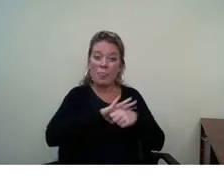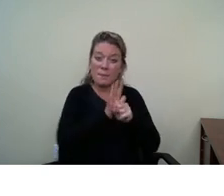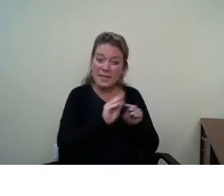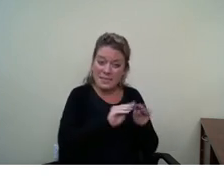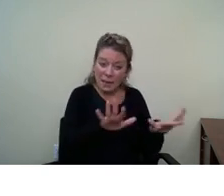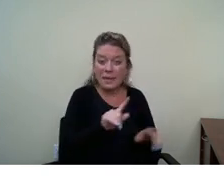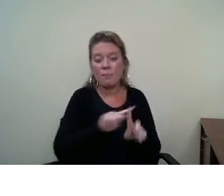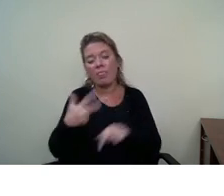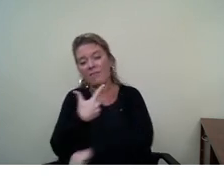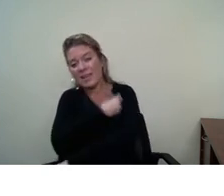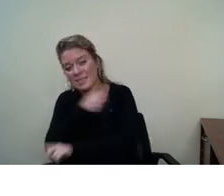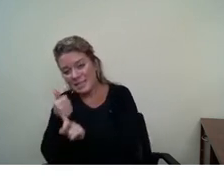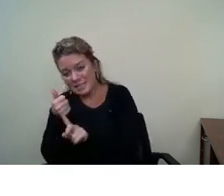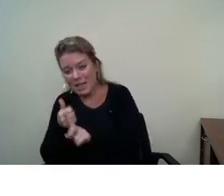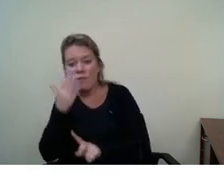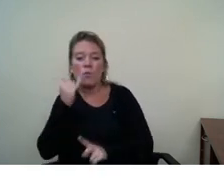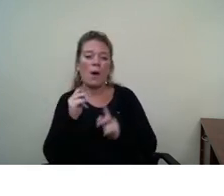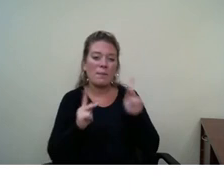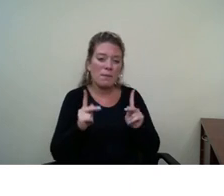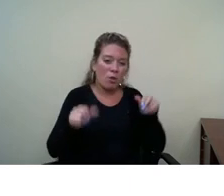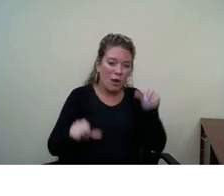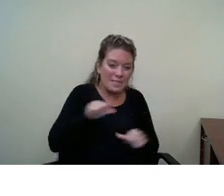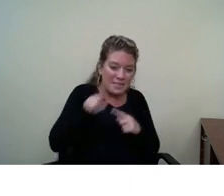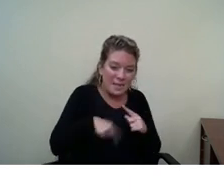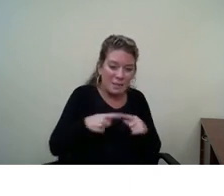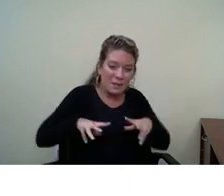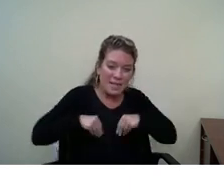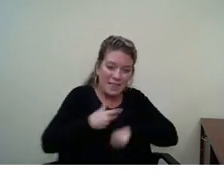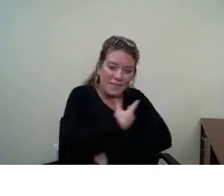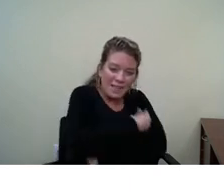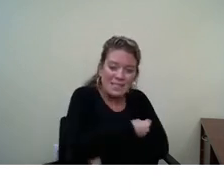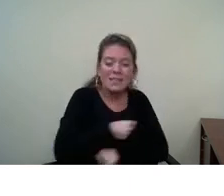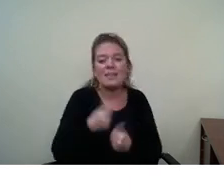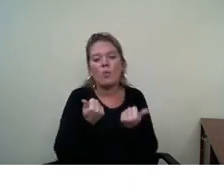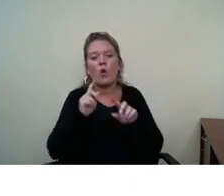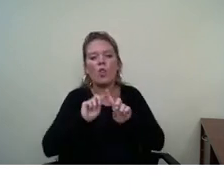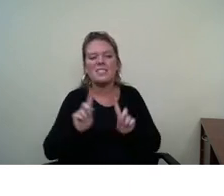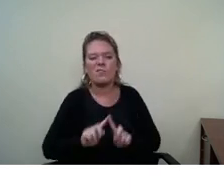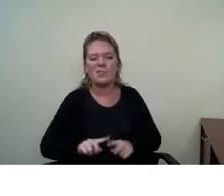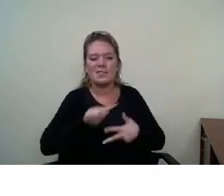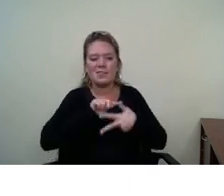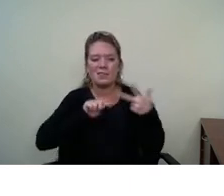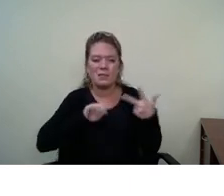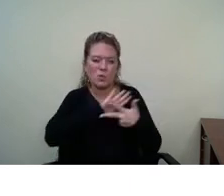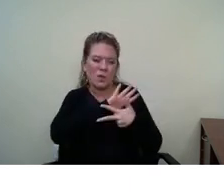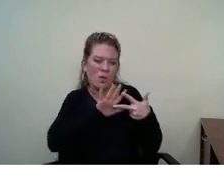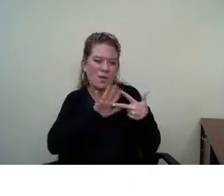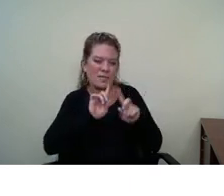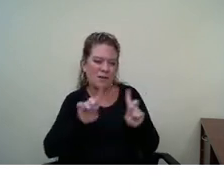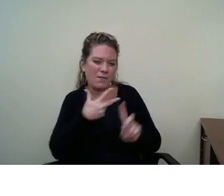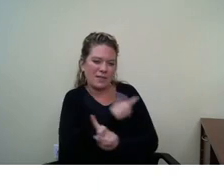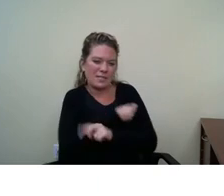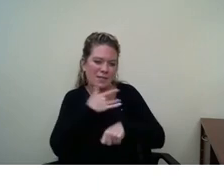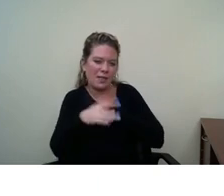the vaccines, why people are hesitant about taking the vaccines, and also what are the differences between all the different vaccines